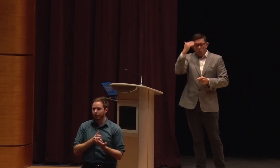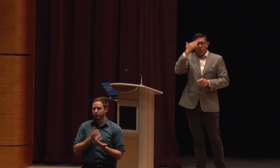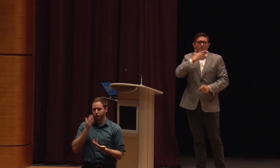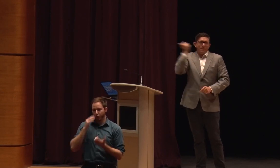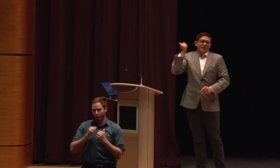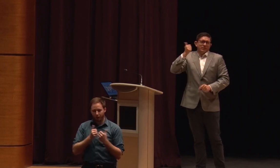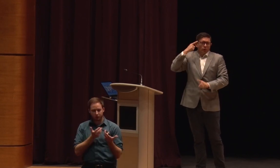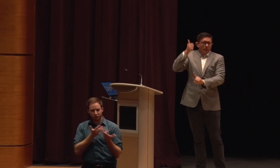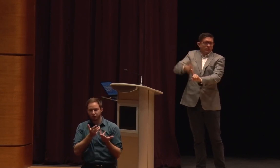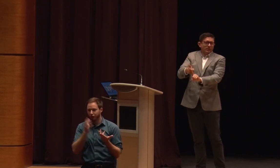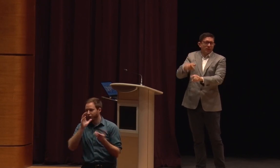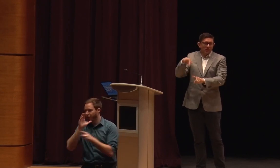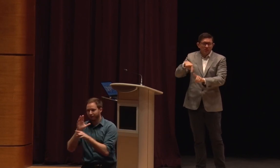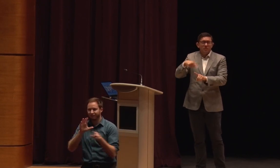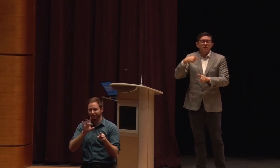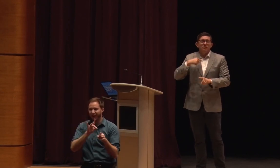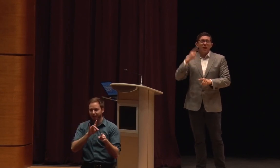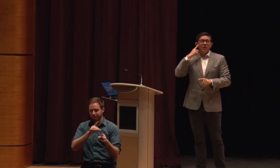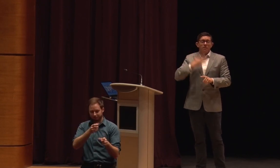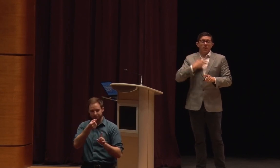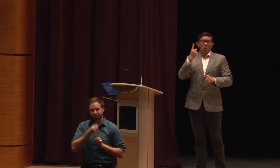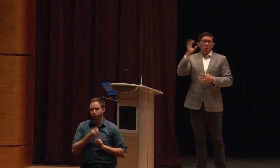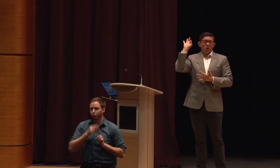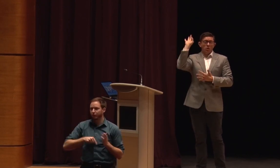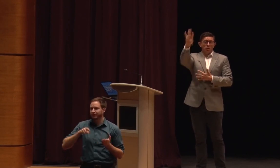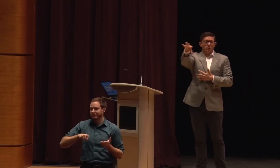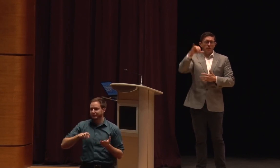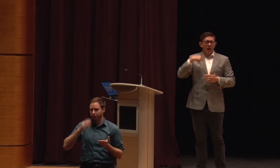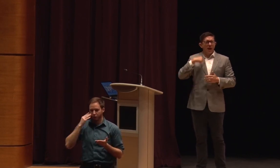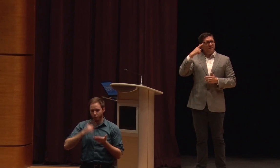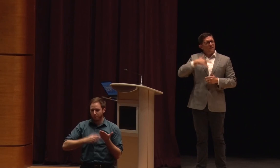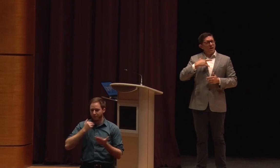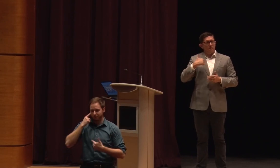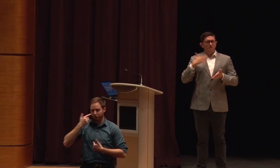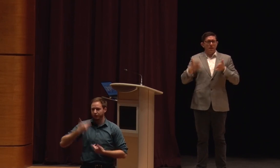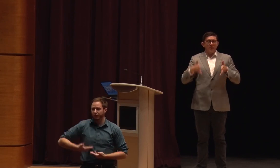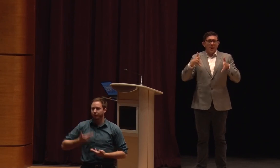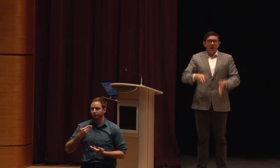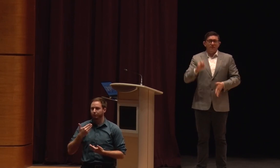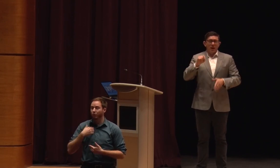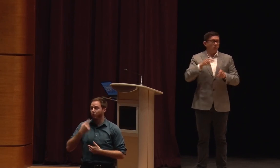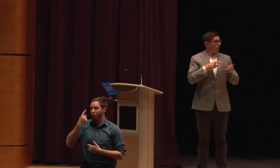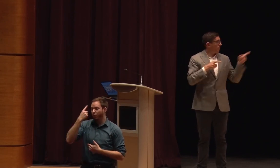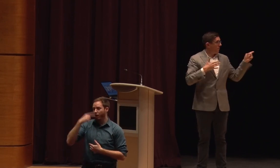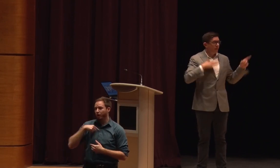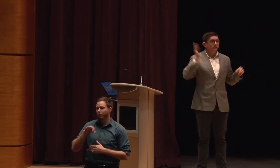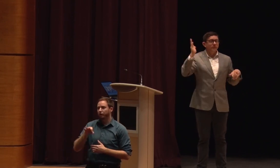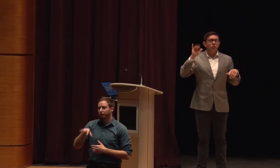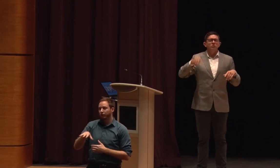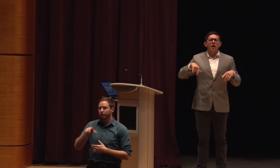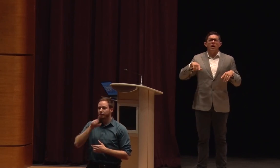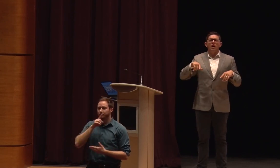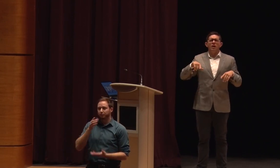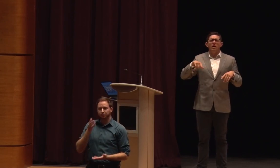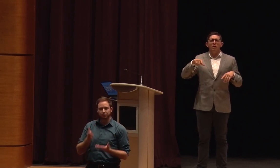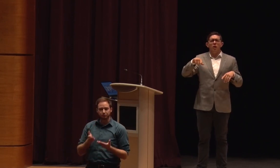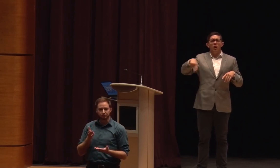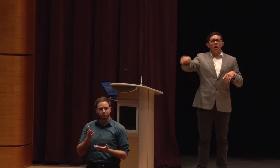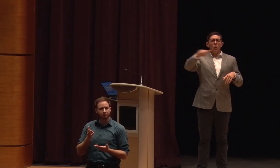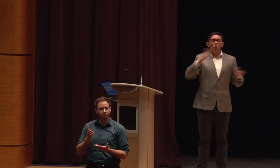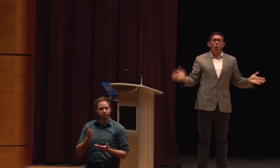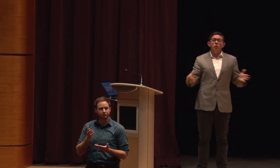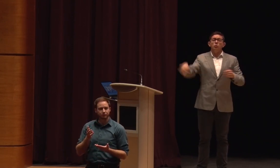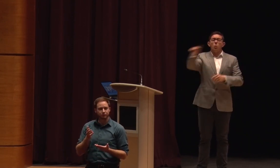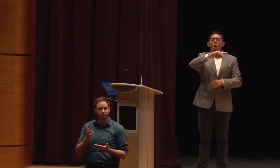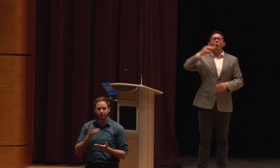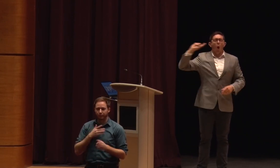know how to find them. They know what is best for them. My one thought that I would throw out there is probably